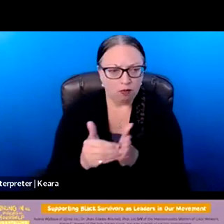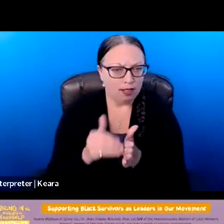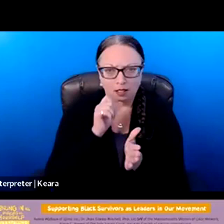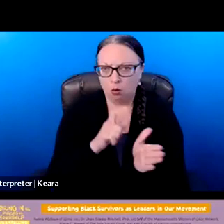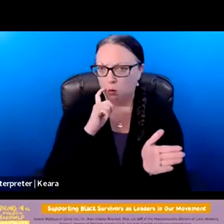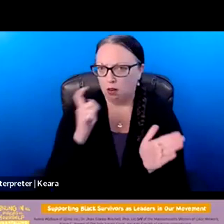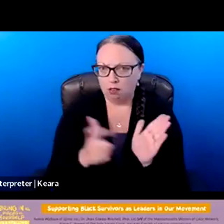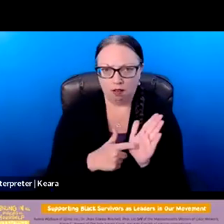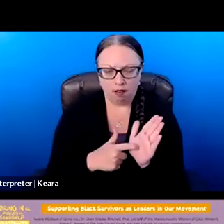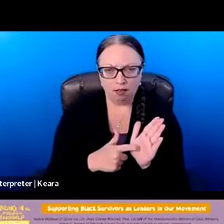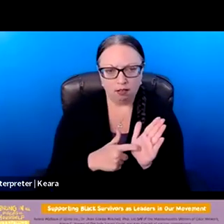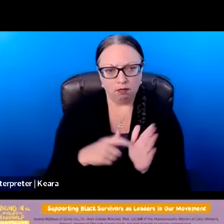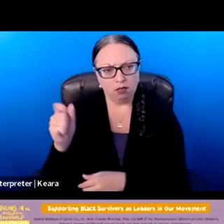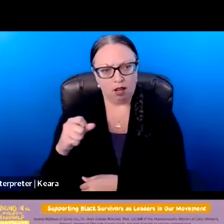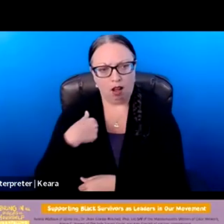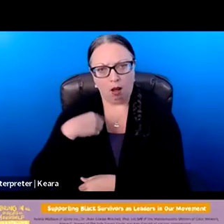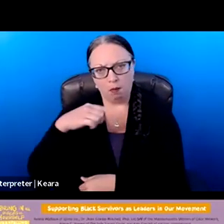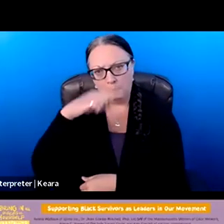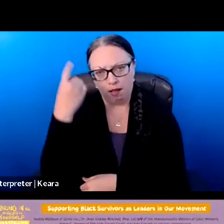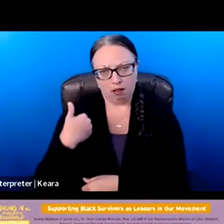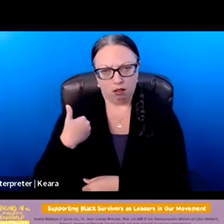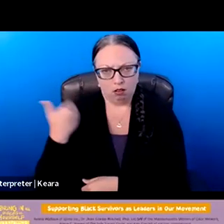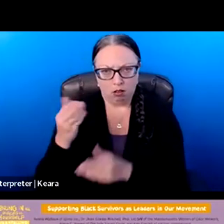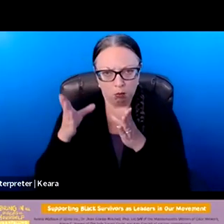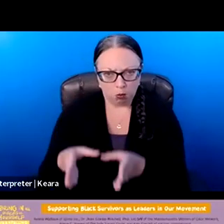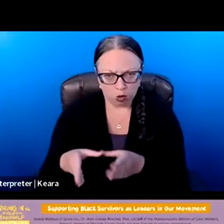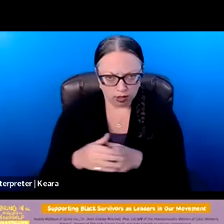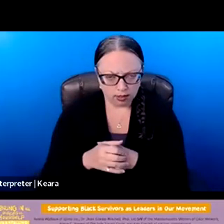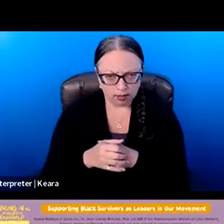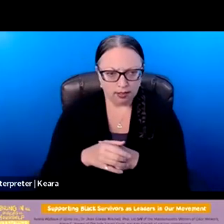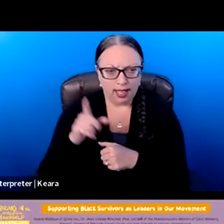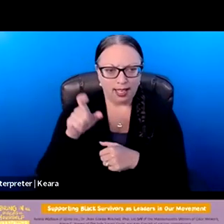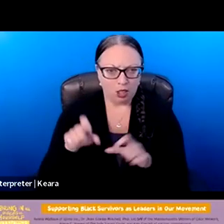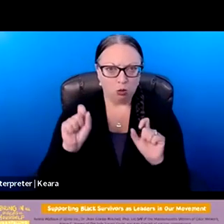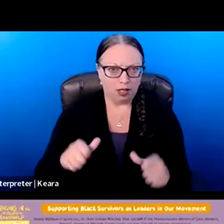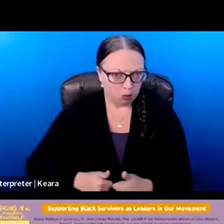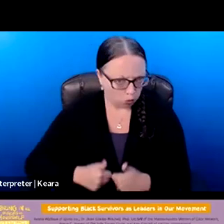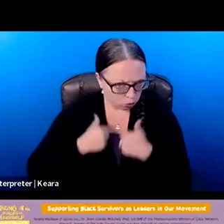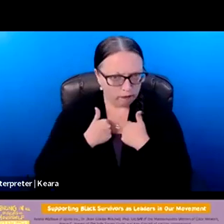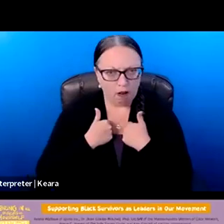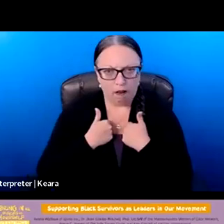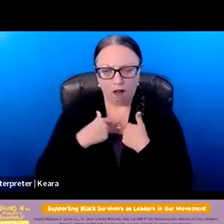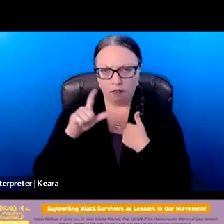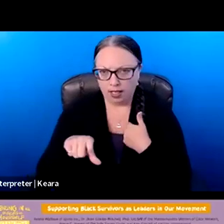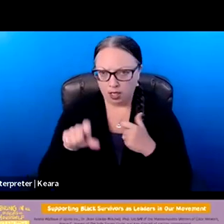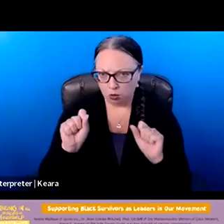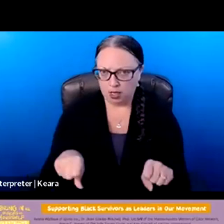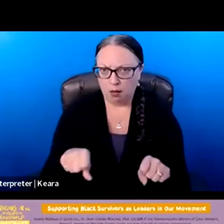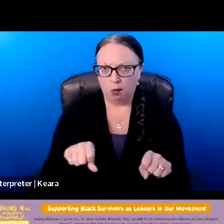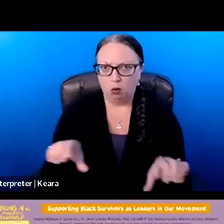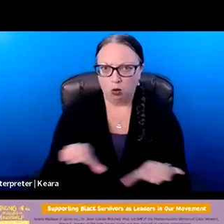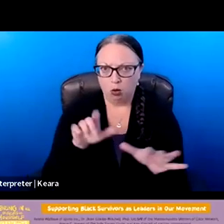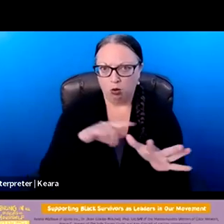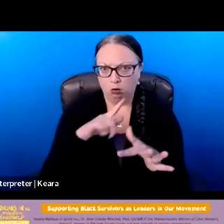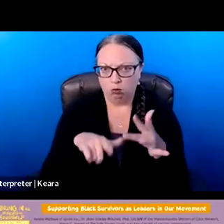recognize that, yeah, I'm a Black youth and I need to be able to survive. I need to be able to do things that's going